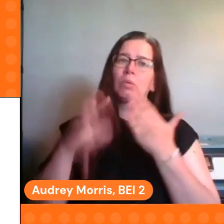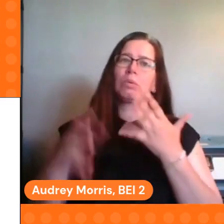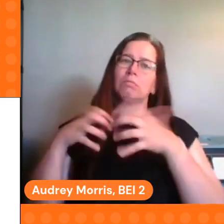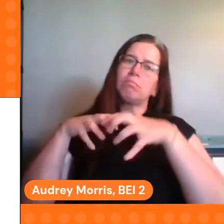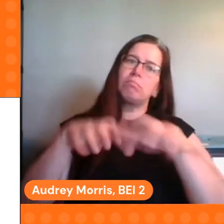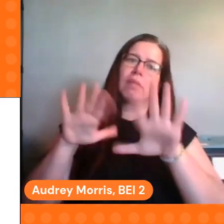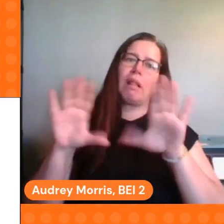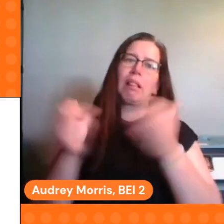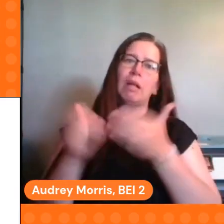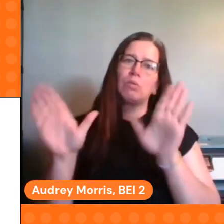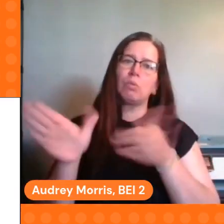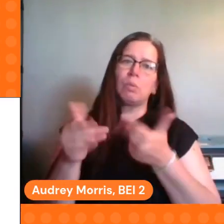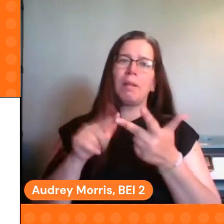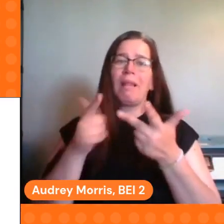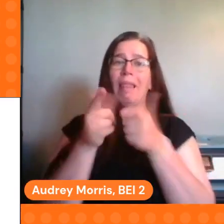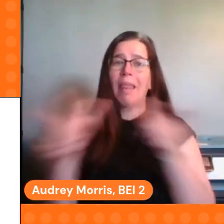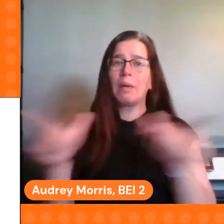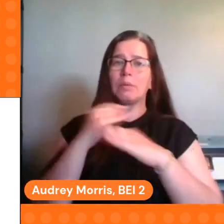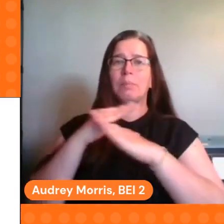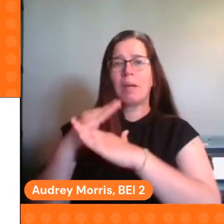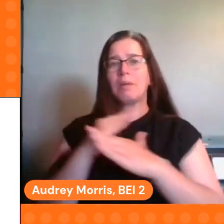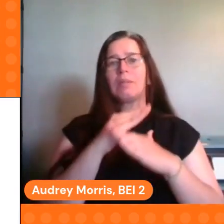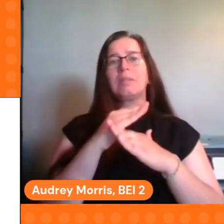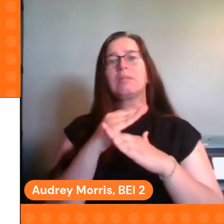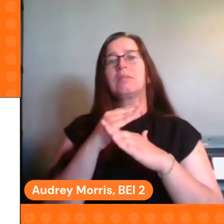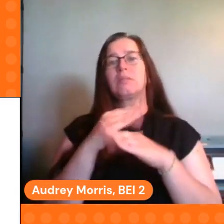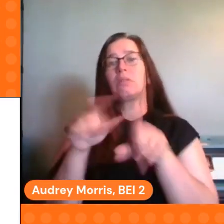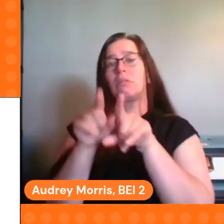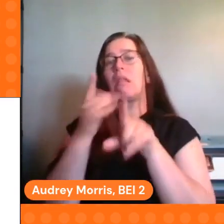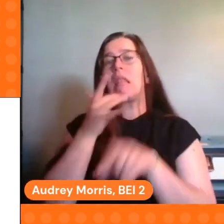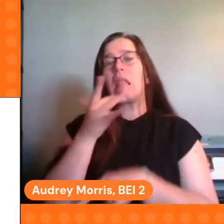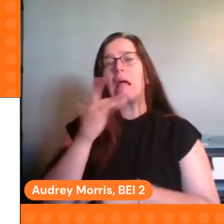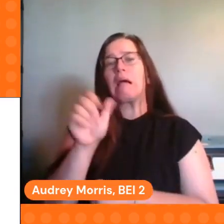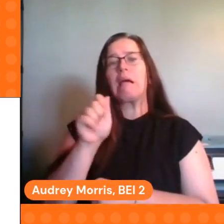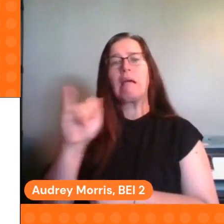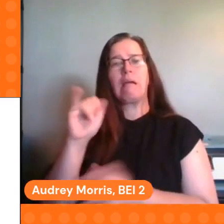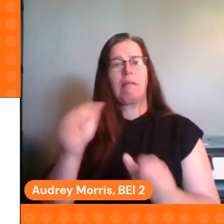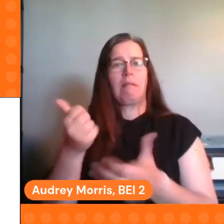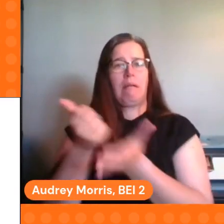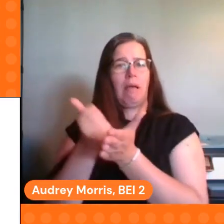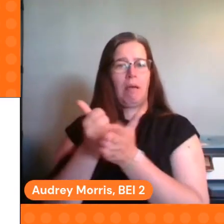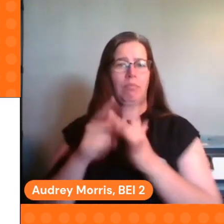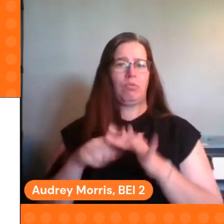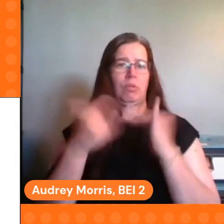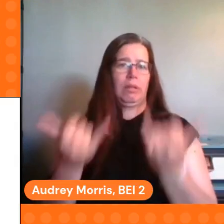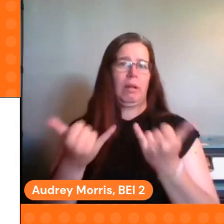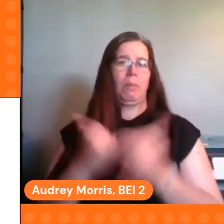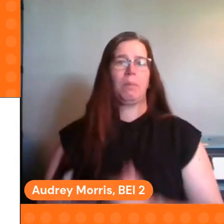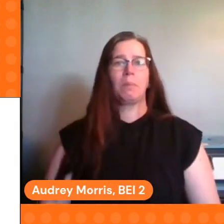barriers. Vietnamese teachers face them all. Luckily, AI can change all of that starting now.